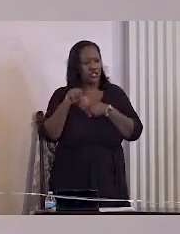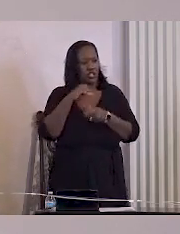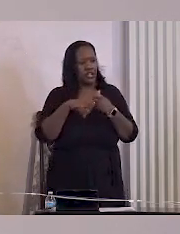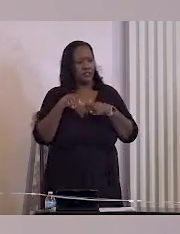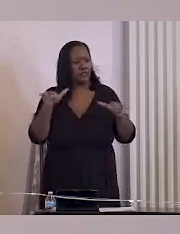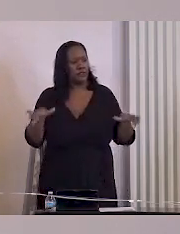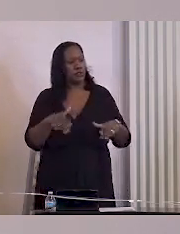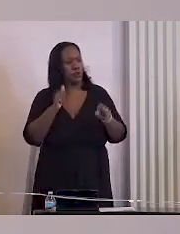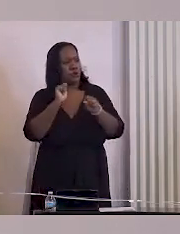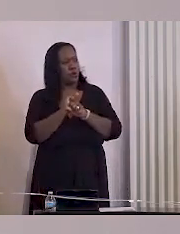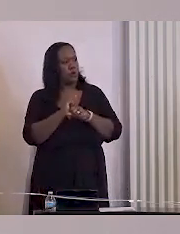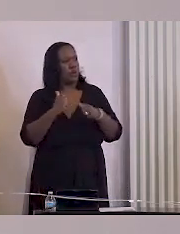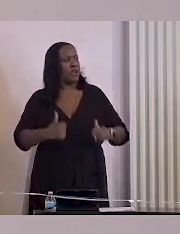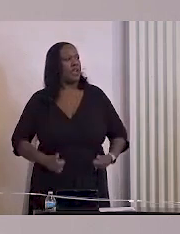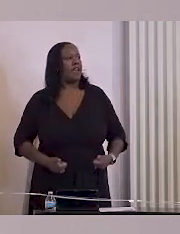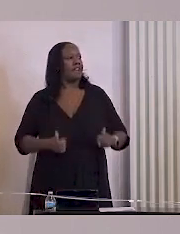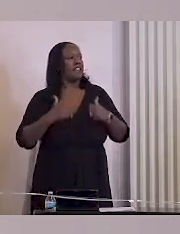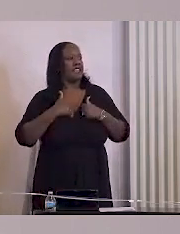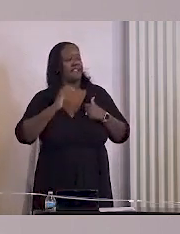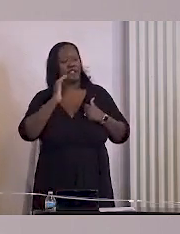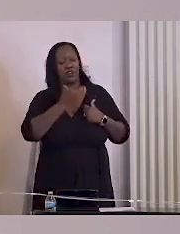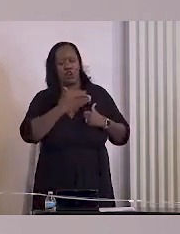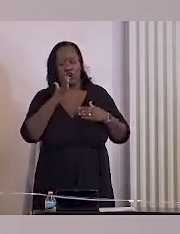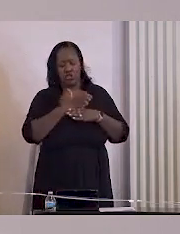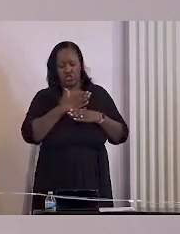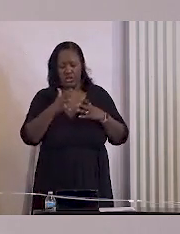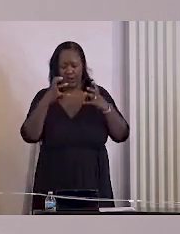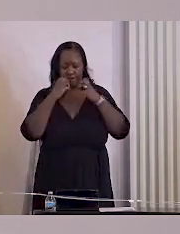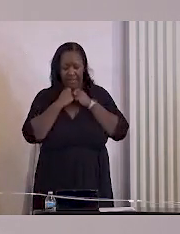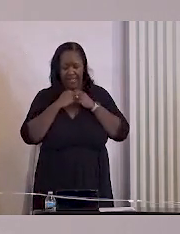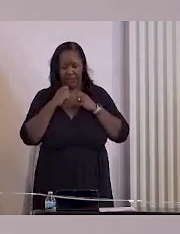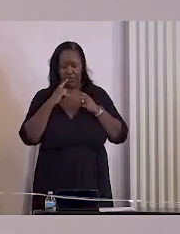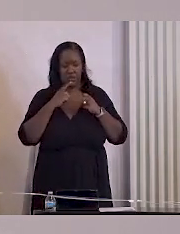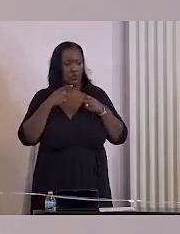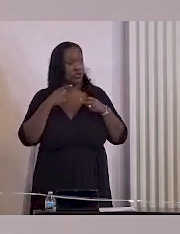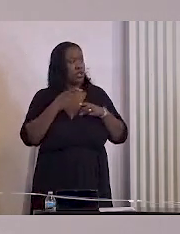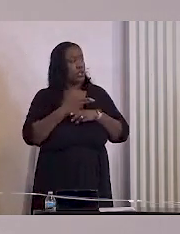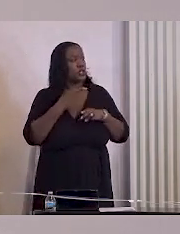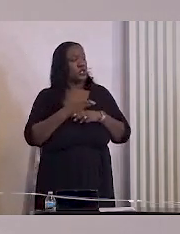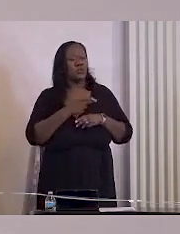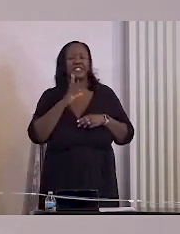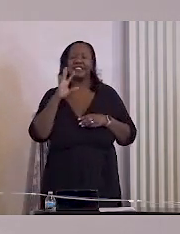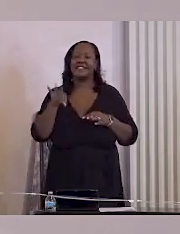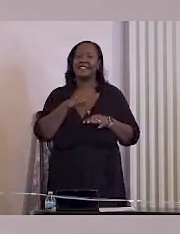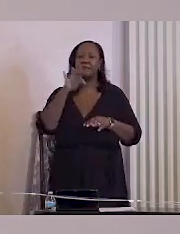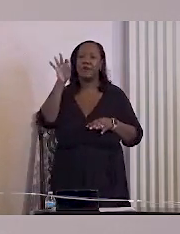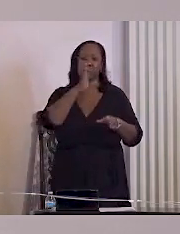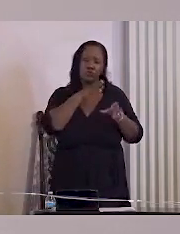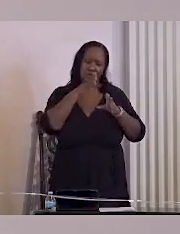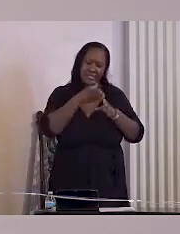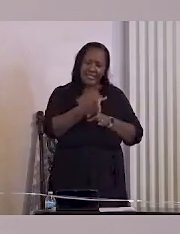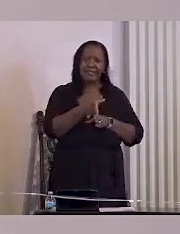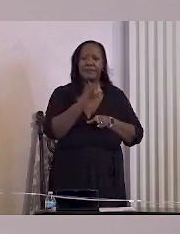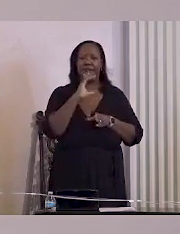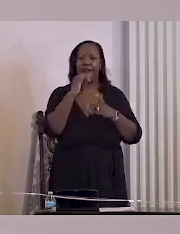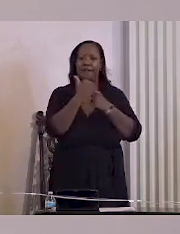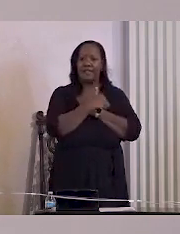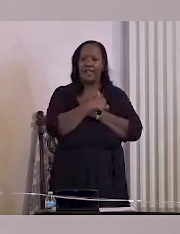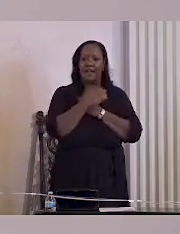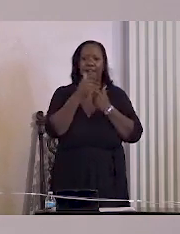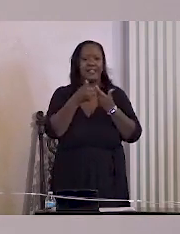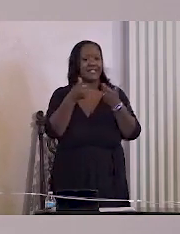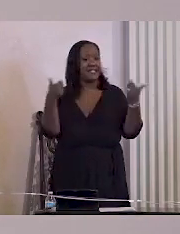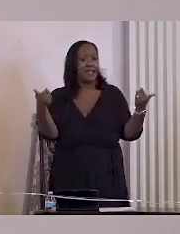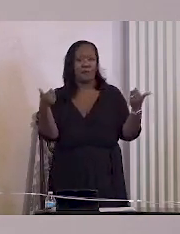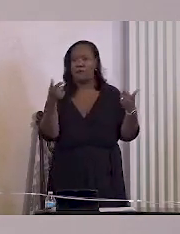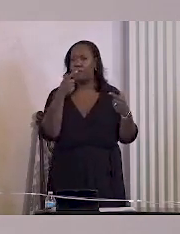of living our shared values through the spiritual discipline of love, inseparable from one